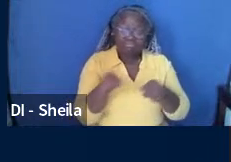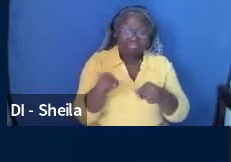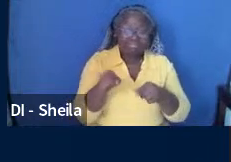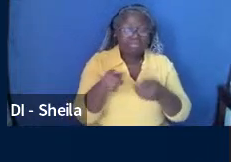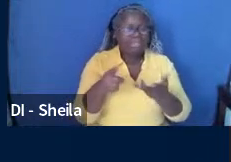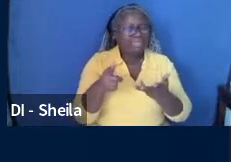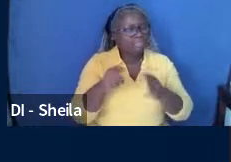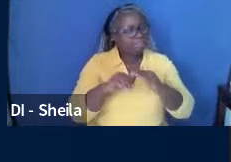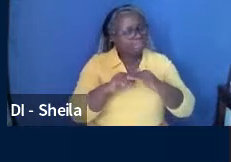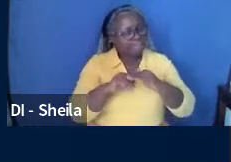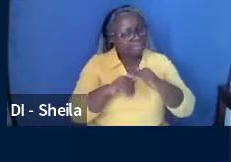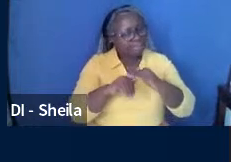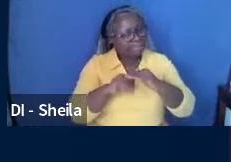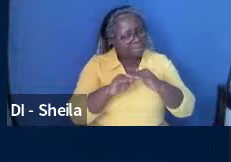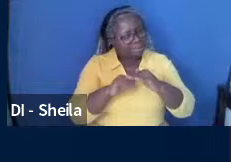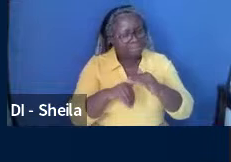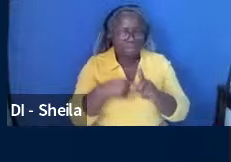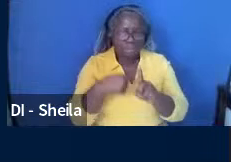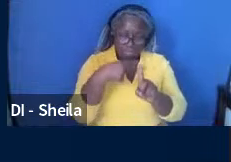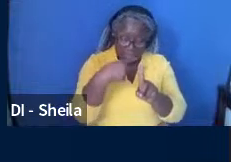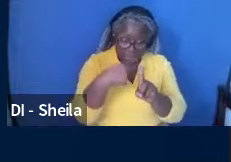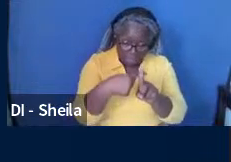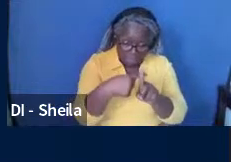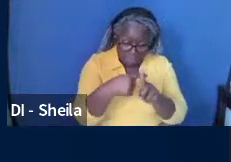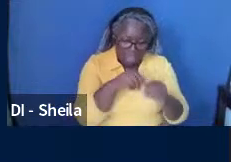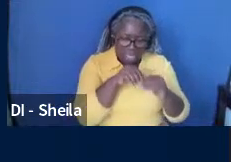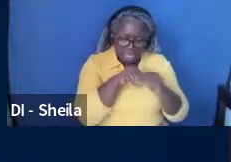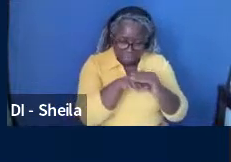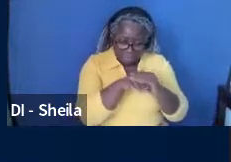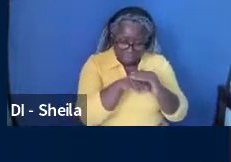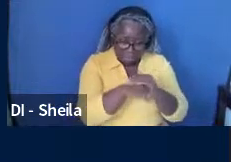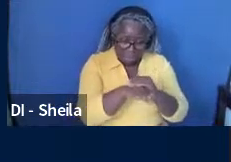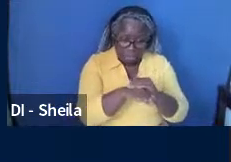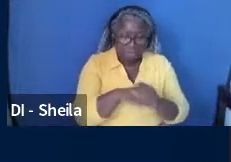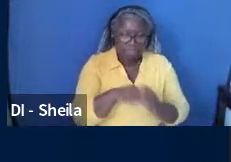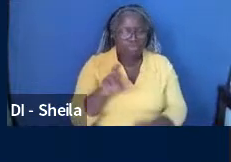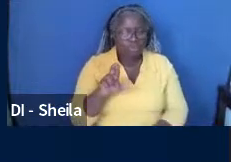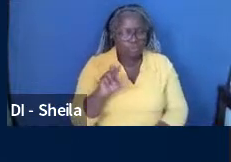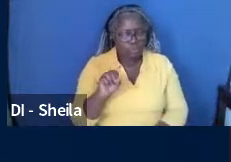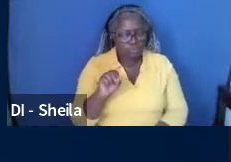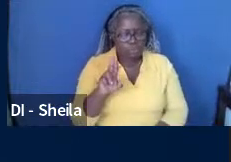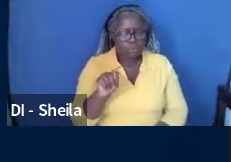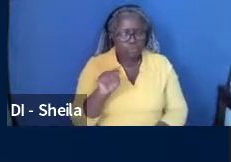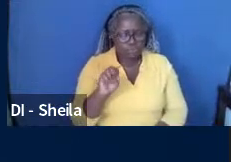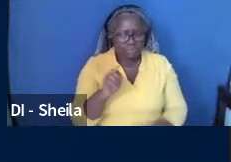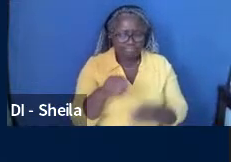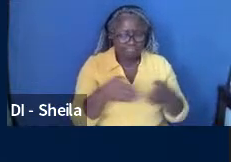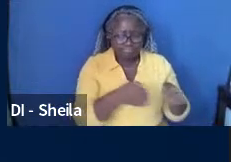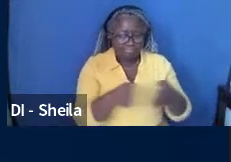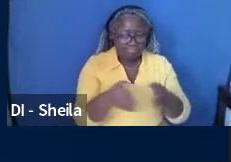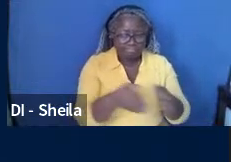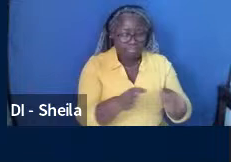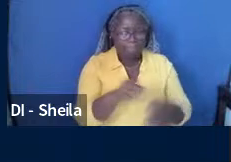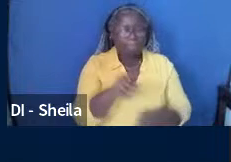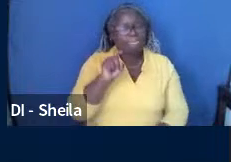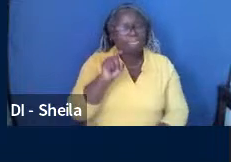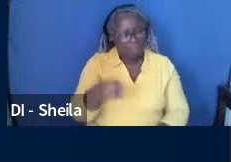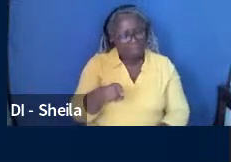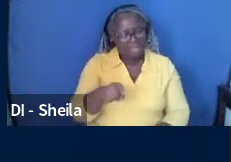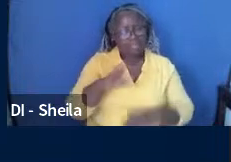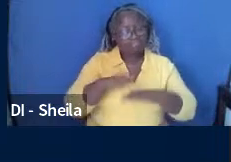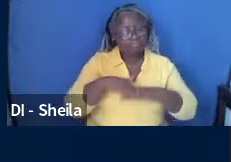where it requires at least one accessible route required within the site from that accessible parking to the spaces and